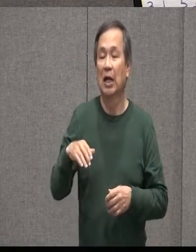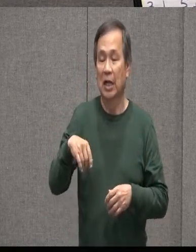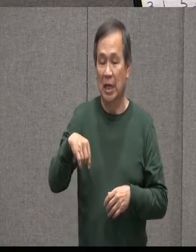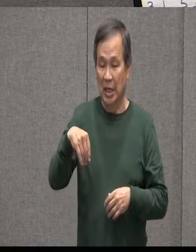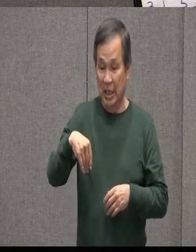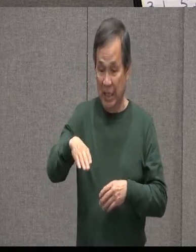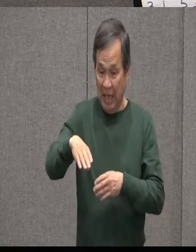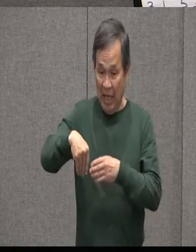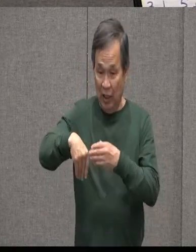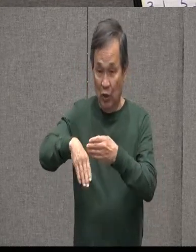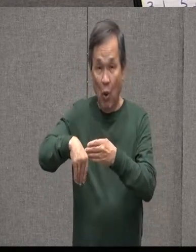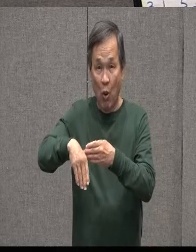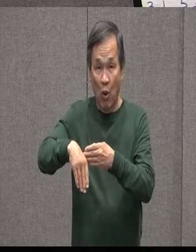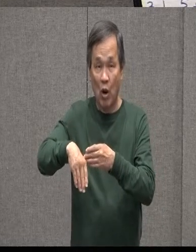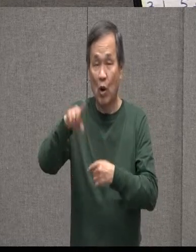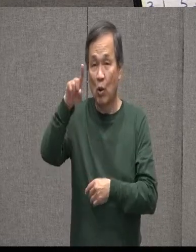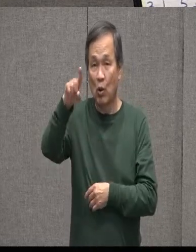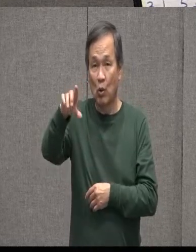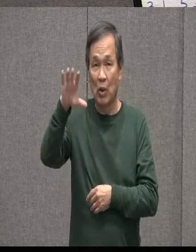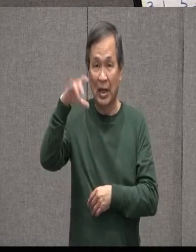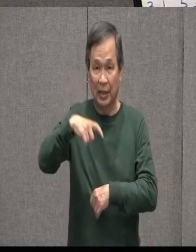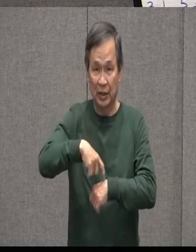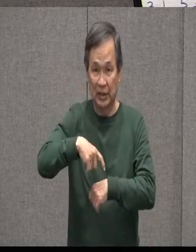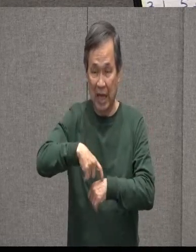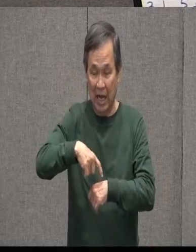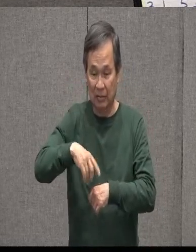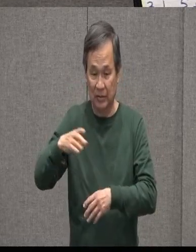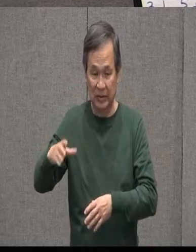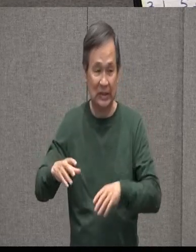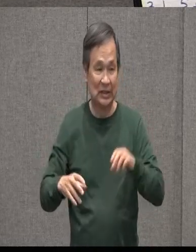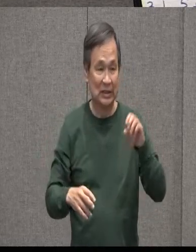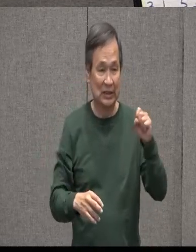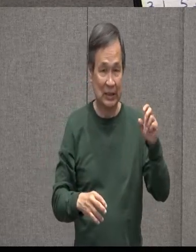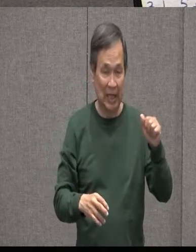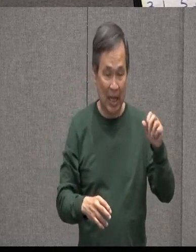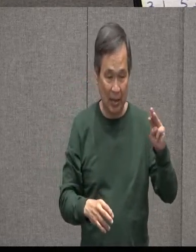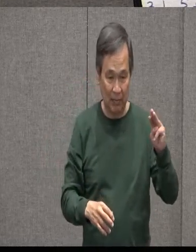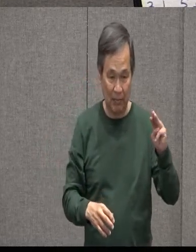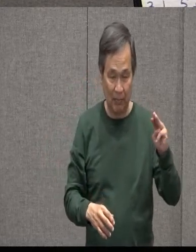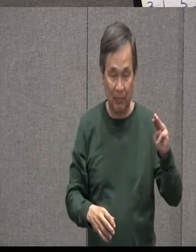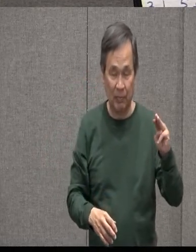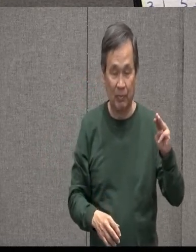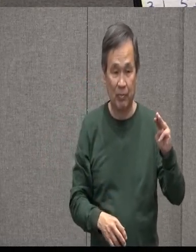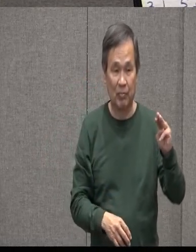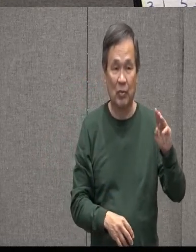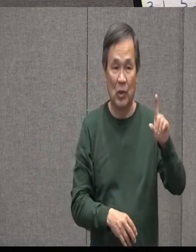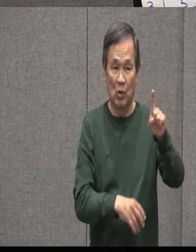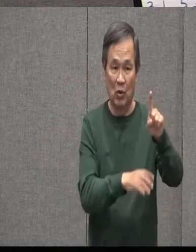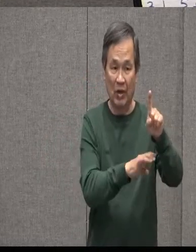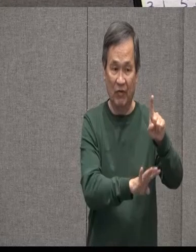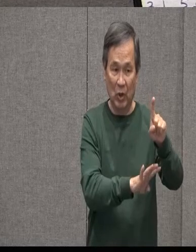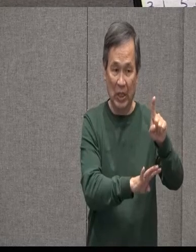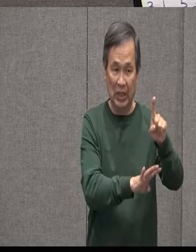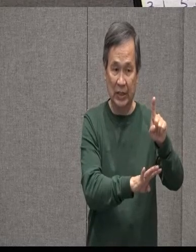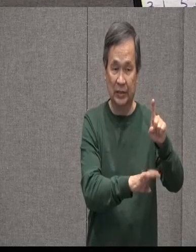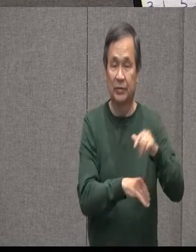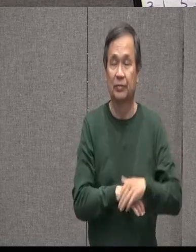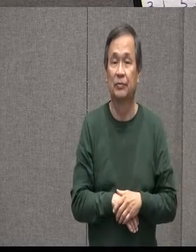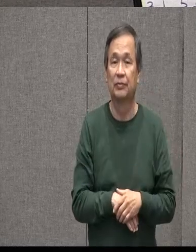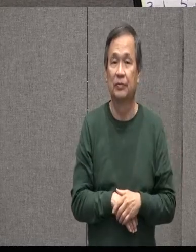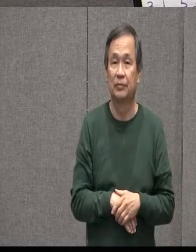showing my math thinking, my math work. And explain, when we get to it, we'll talk about that and how it's a little